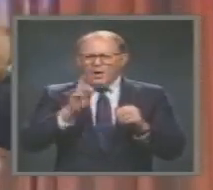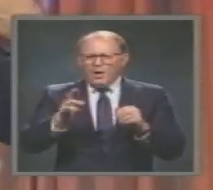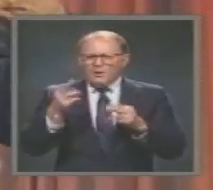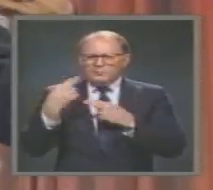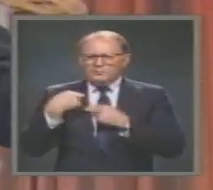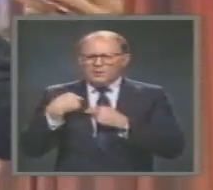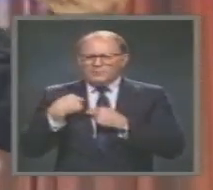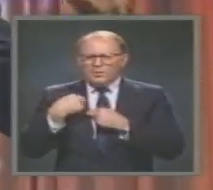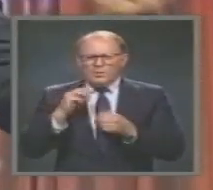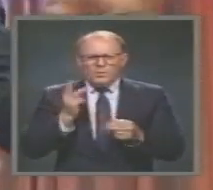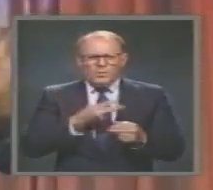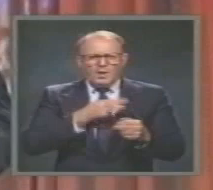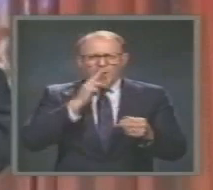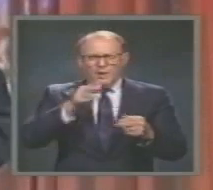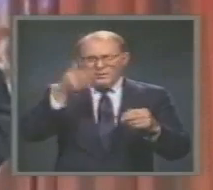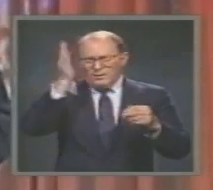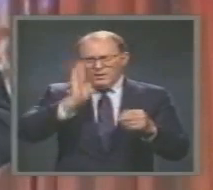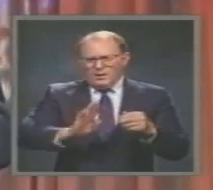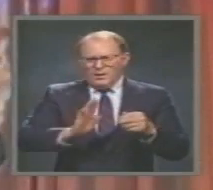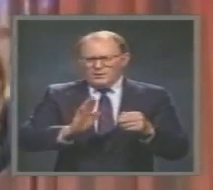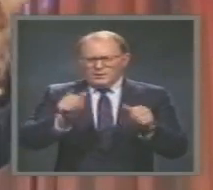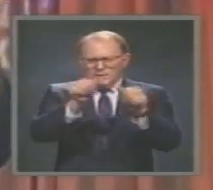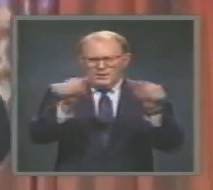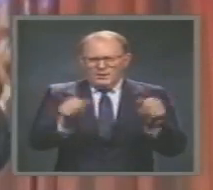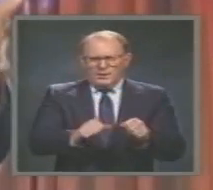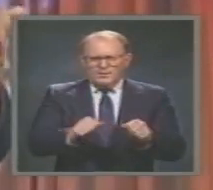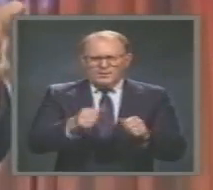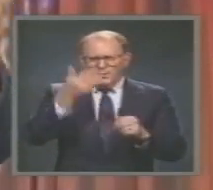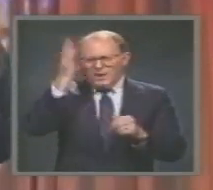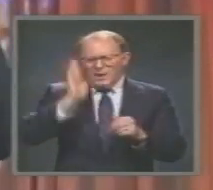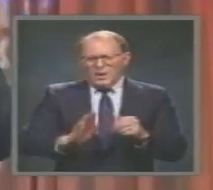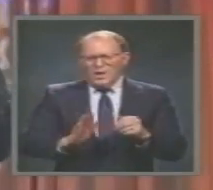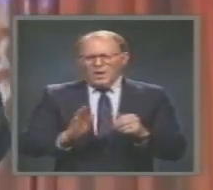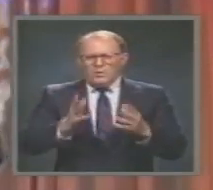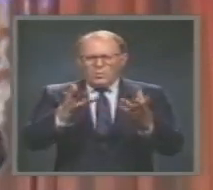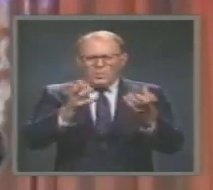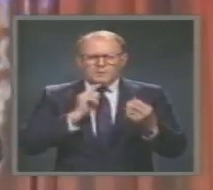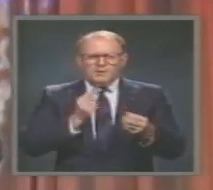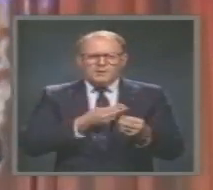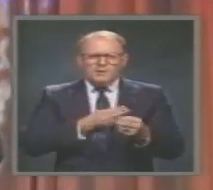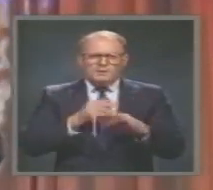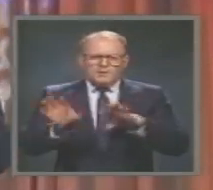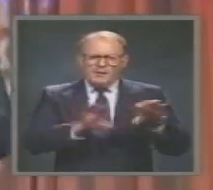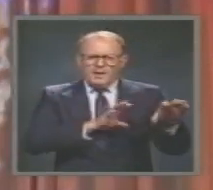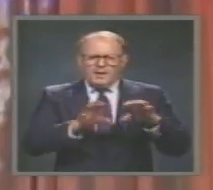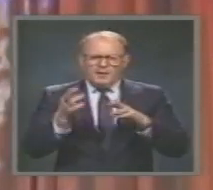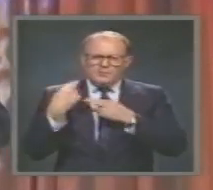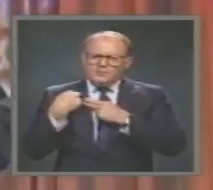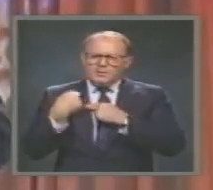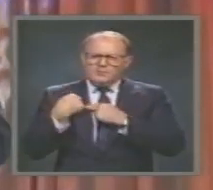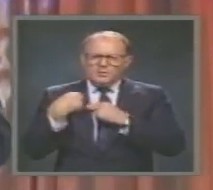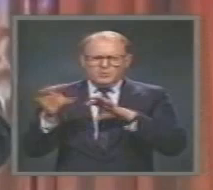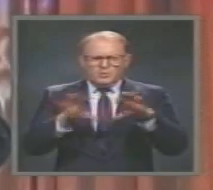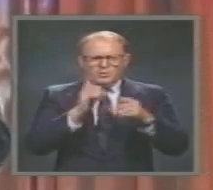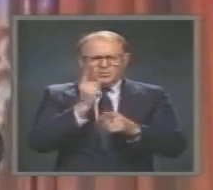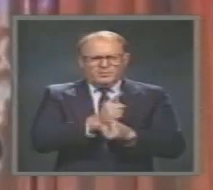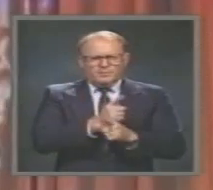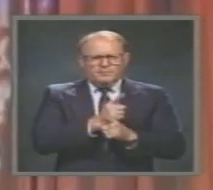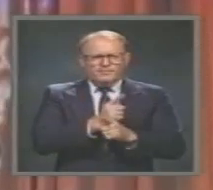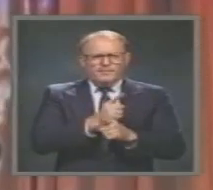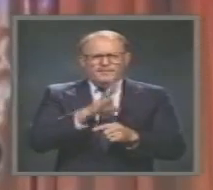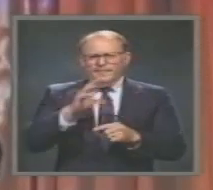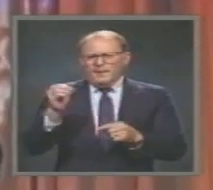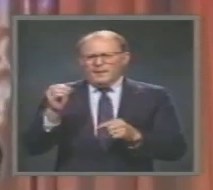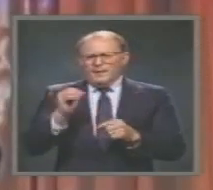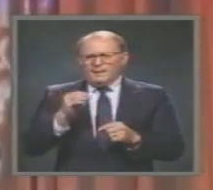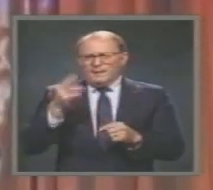We reflect the image of God our Father. God expects us to act responsibly, to do right, and He